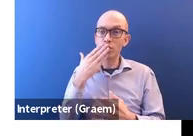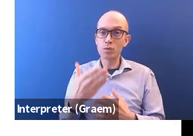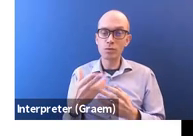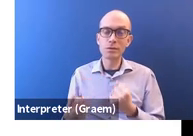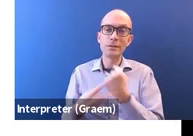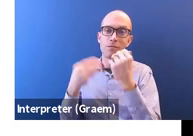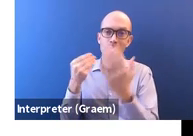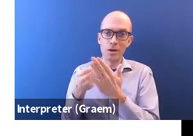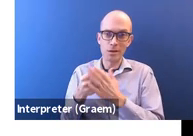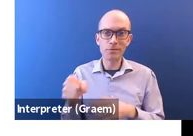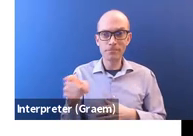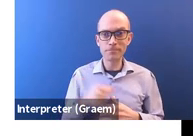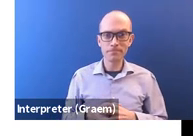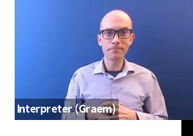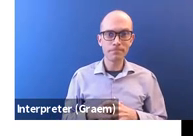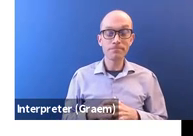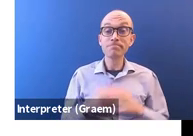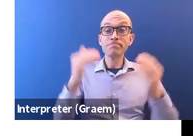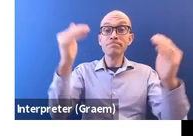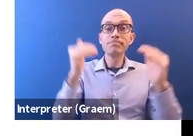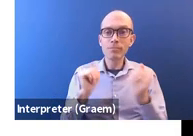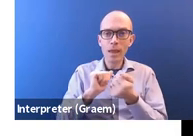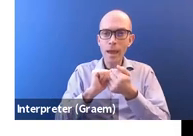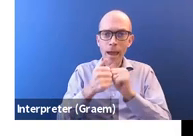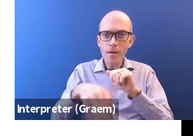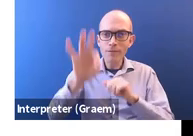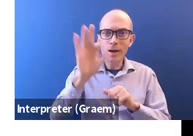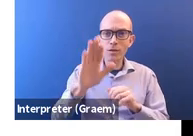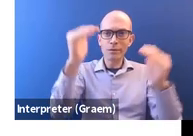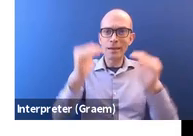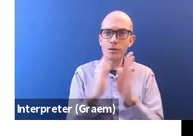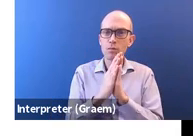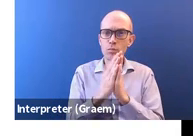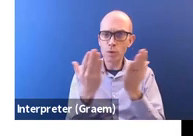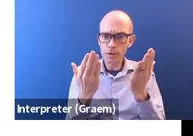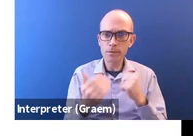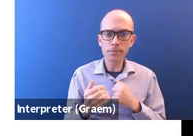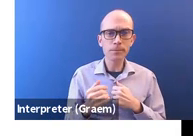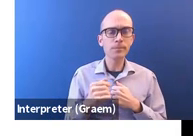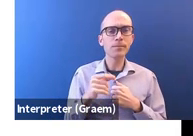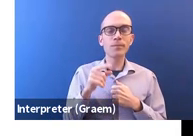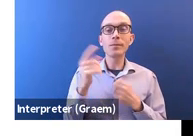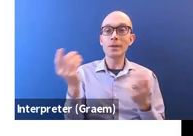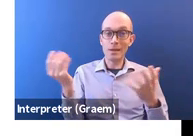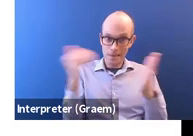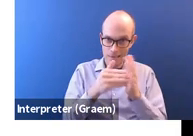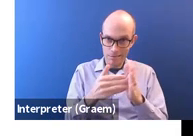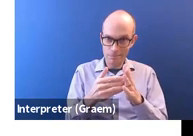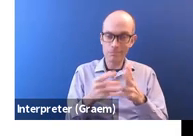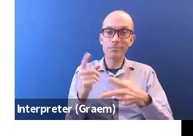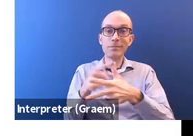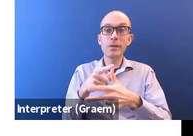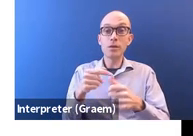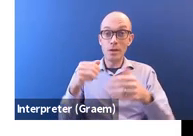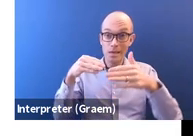All right. How to find your textbooks. I kind of beat it up, but just for one last time, you have the in-store option. You can certainly come and visit us